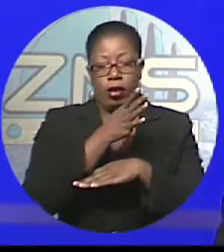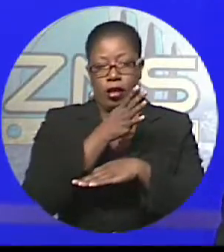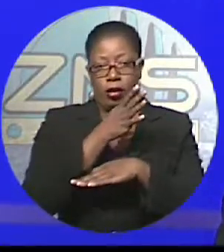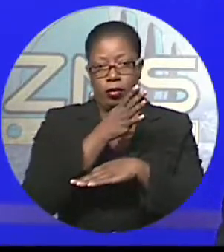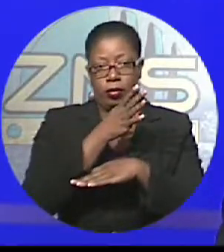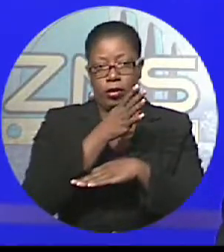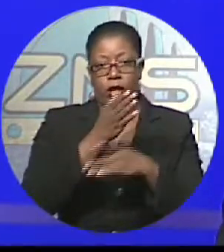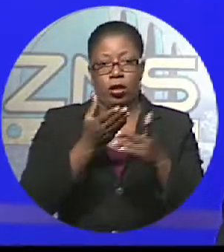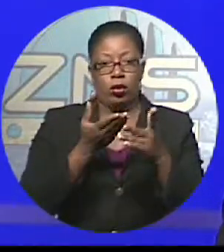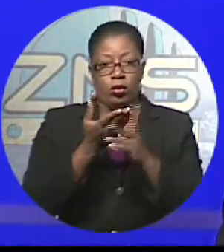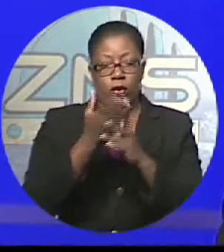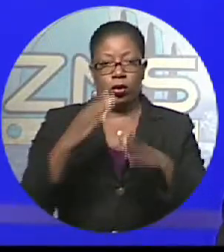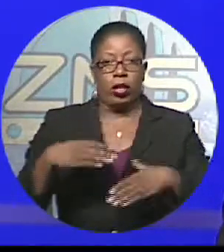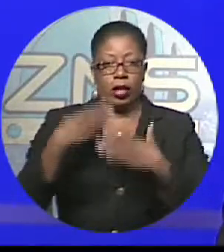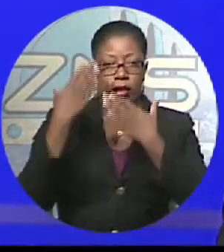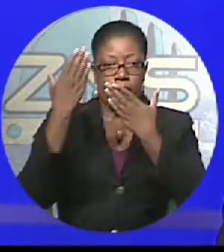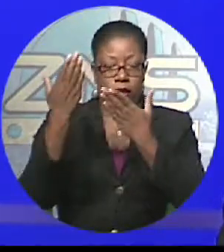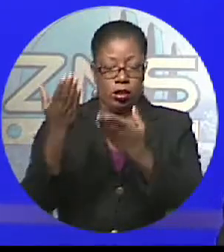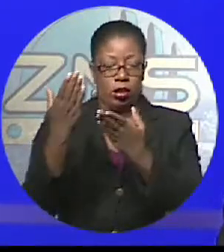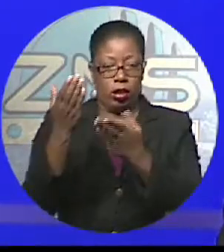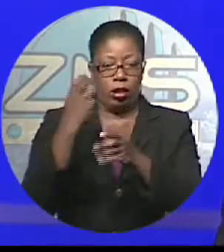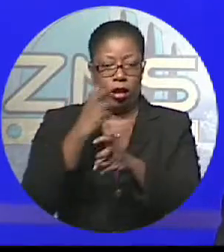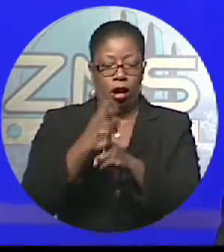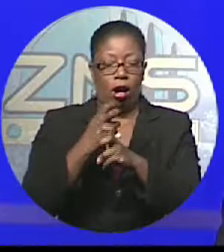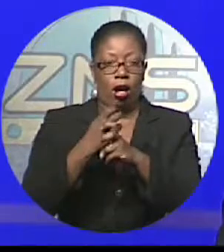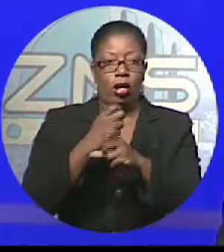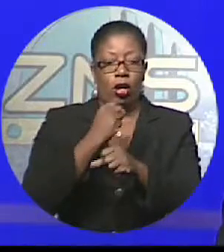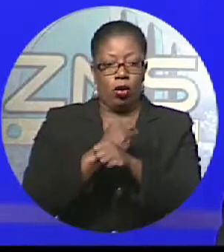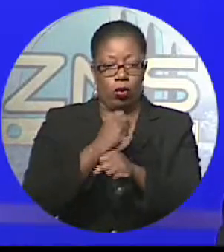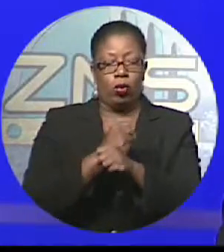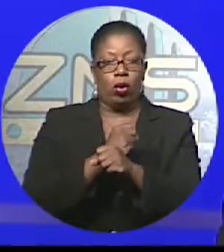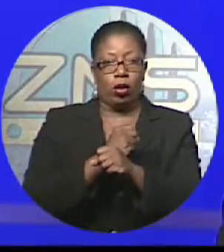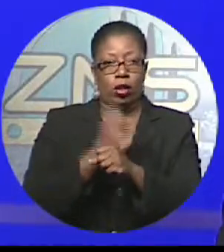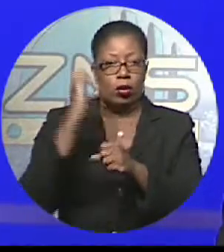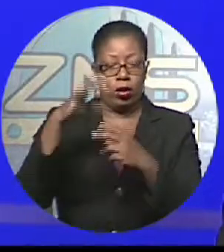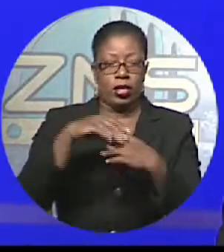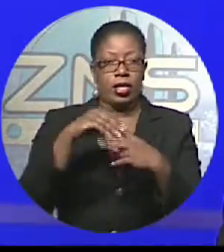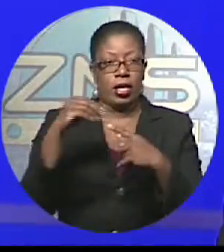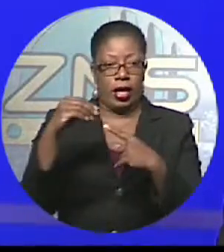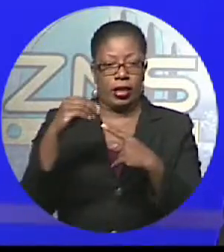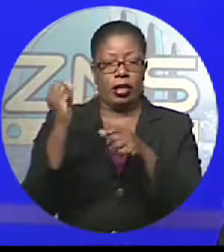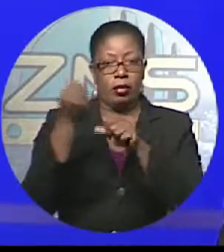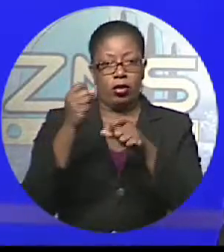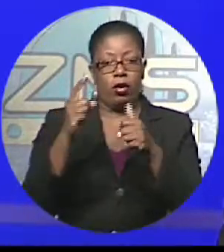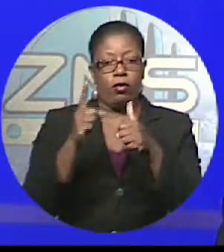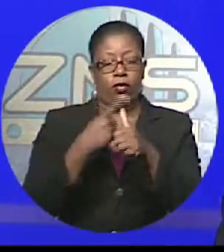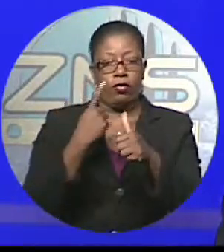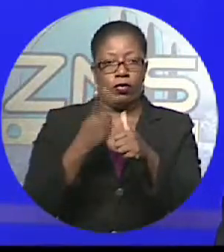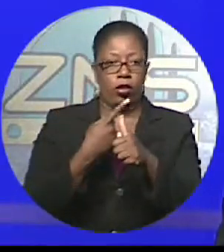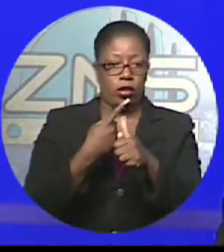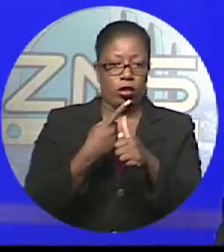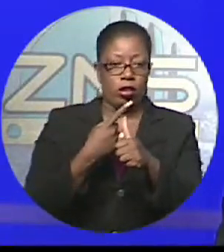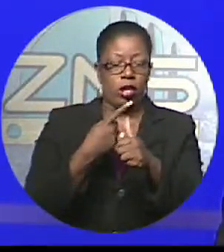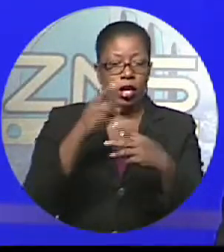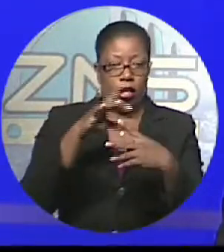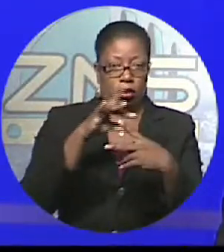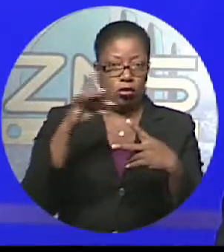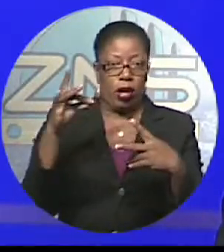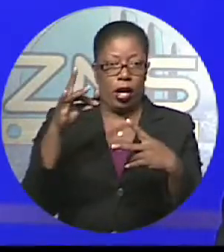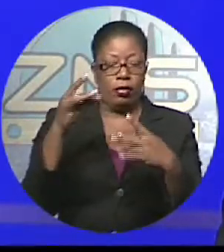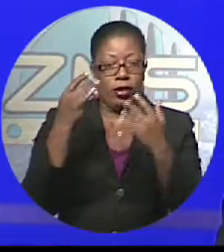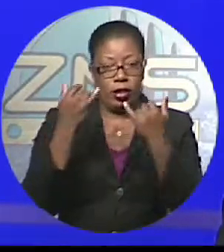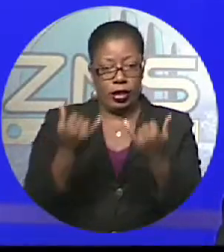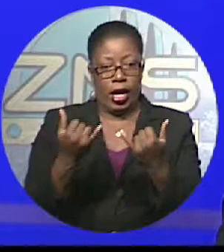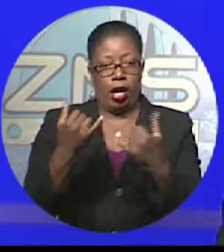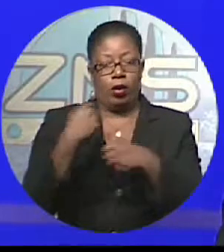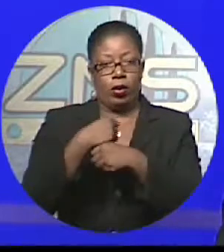dedication, Isaacs Jr. was one of 3 Bahamians selected in the 2014 Major League Baseball first-year player draft. Isaacs Jr. will now look to